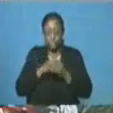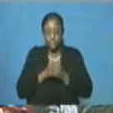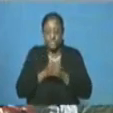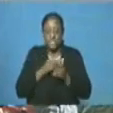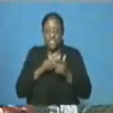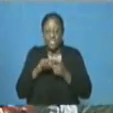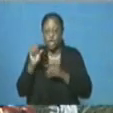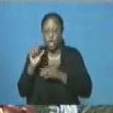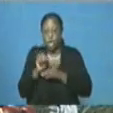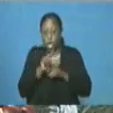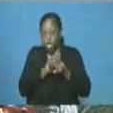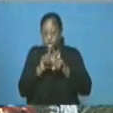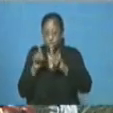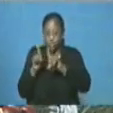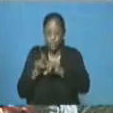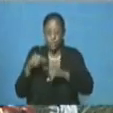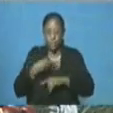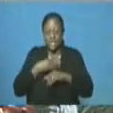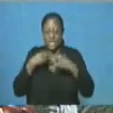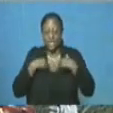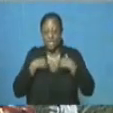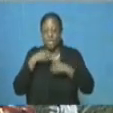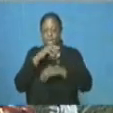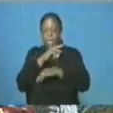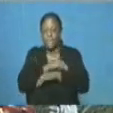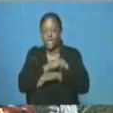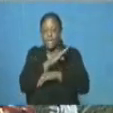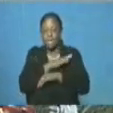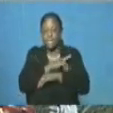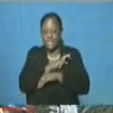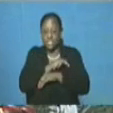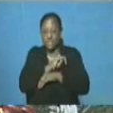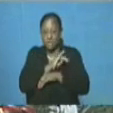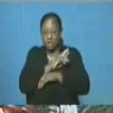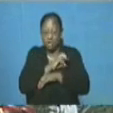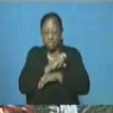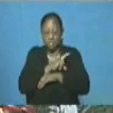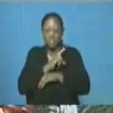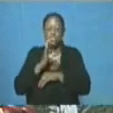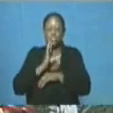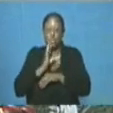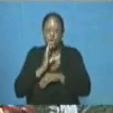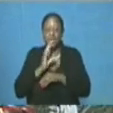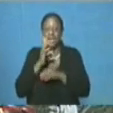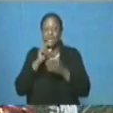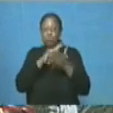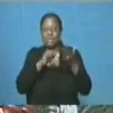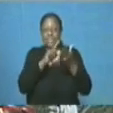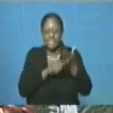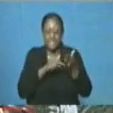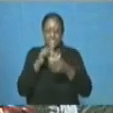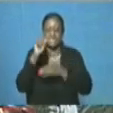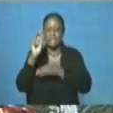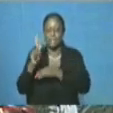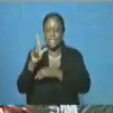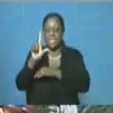Tonight, opposition Free National Movement leader Michael Pintard holding a virtual press conference today to chastise the Davis